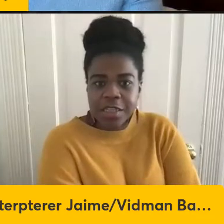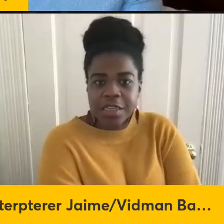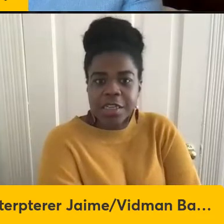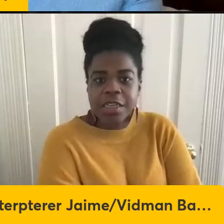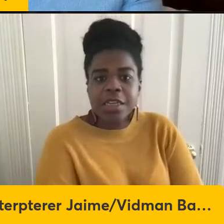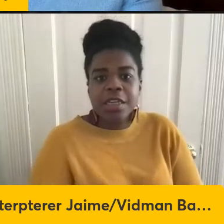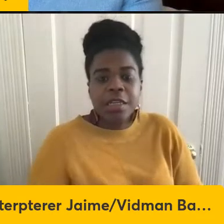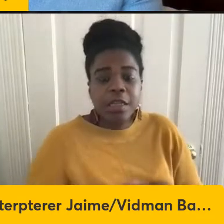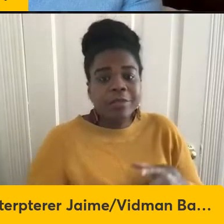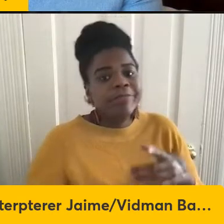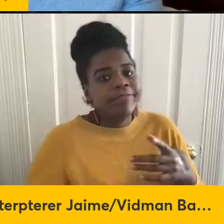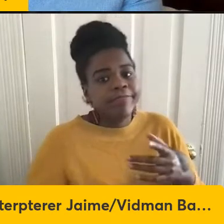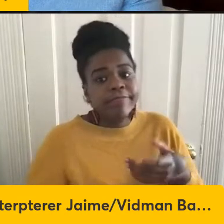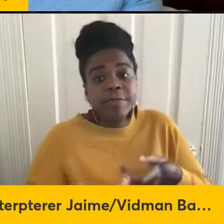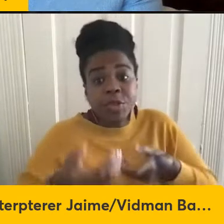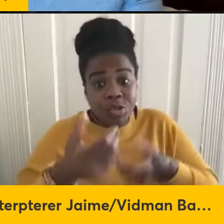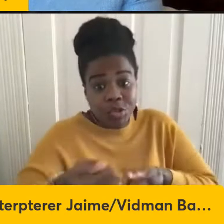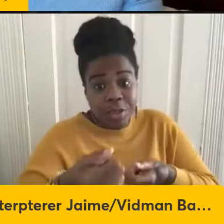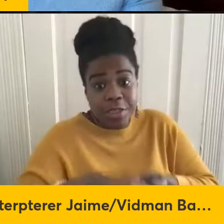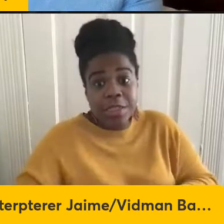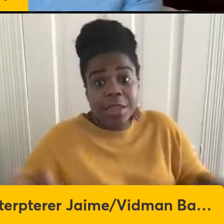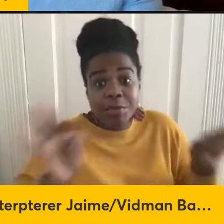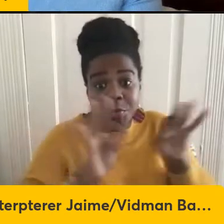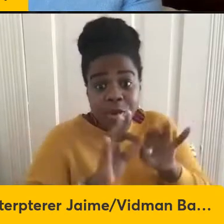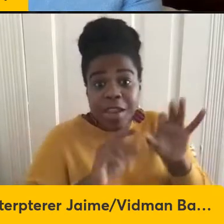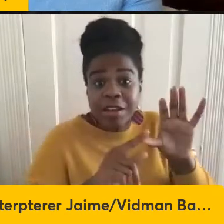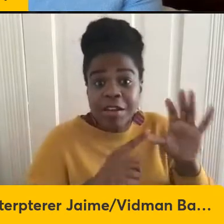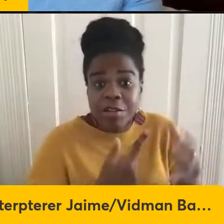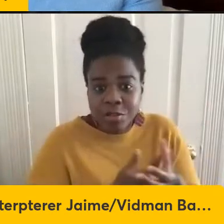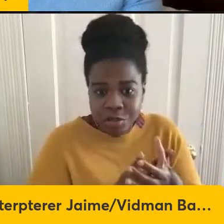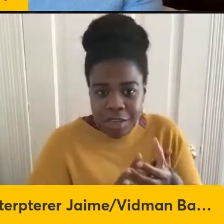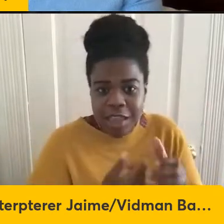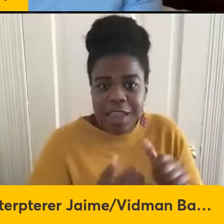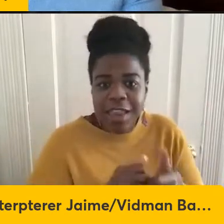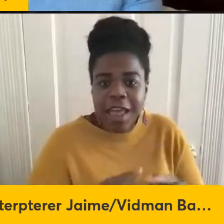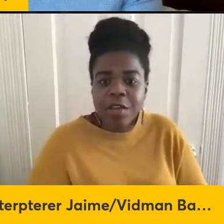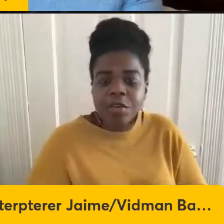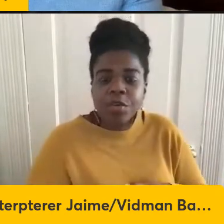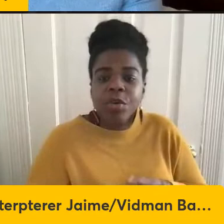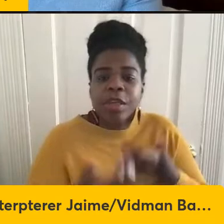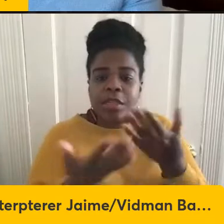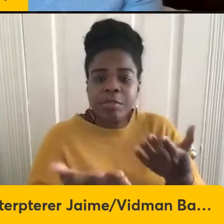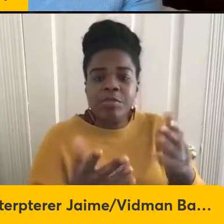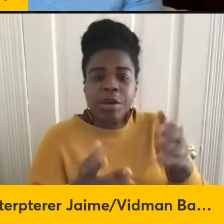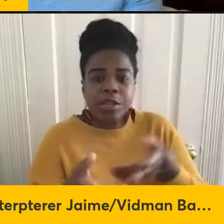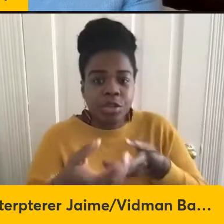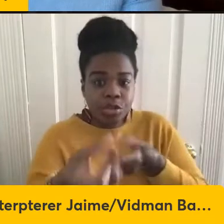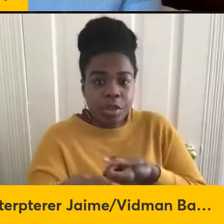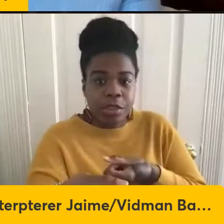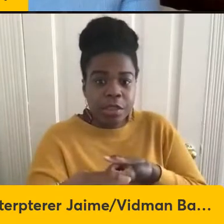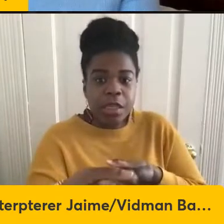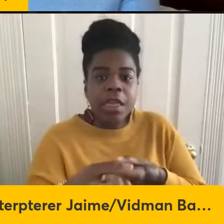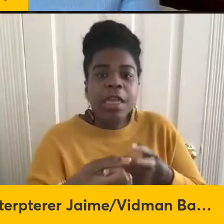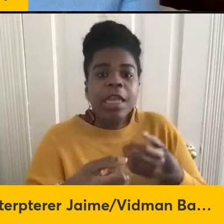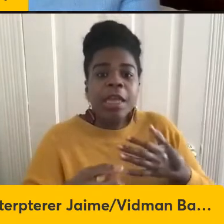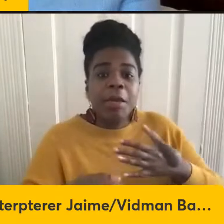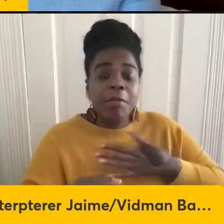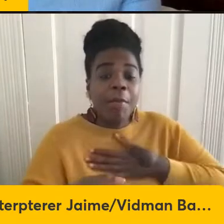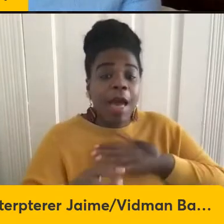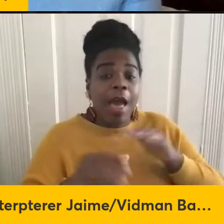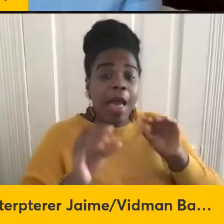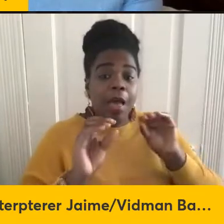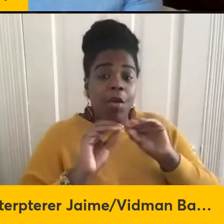is a very important thing, and also very cultural, how you express trust. And we've had these conversations within my